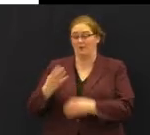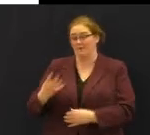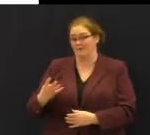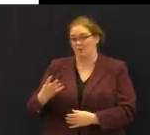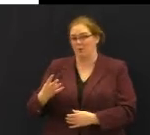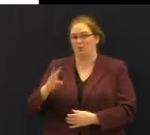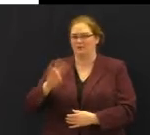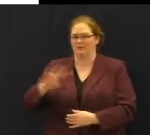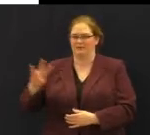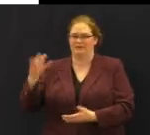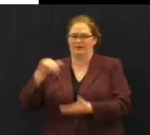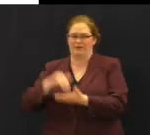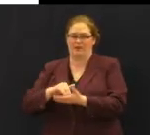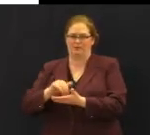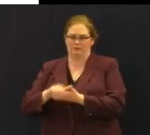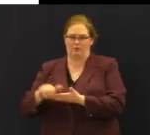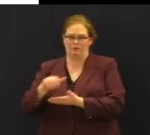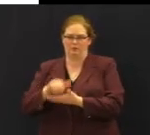is $77,000,